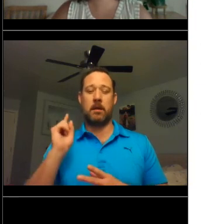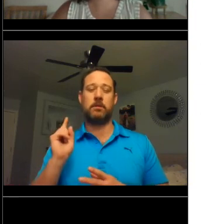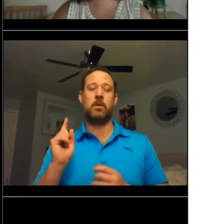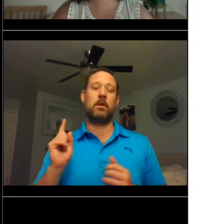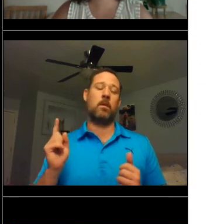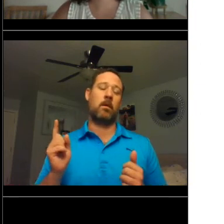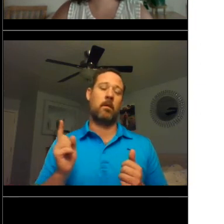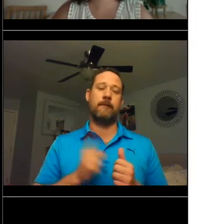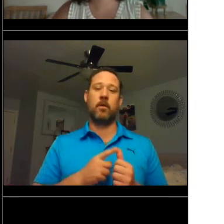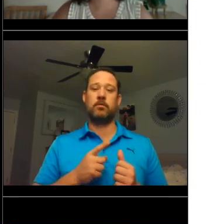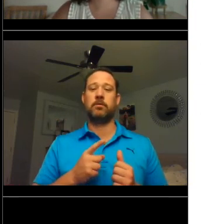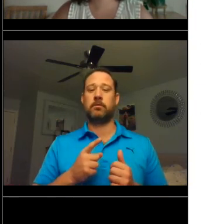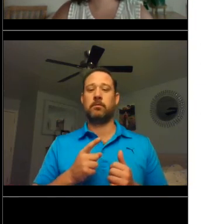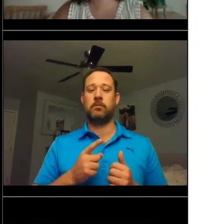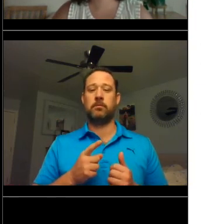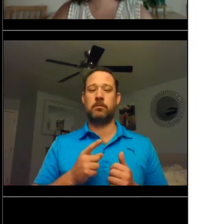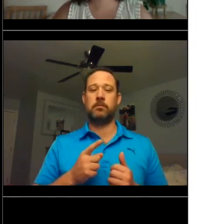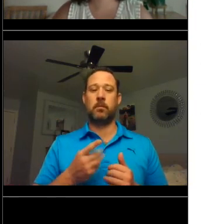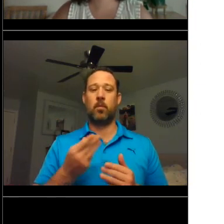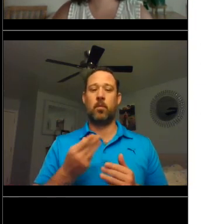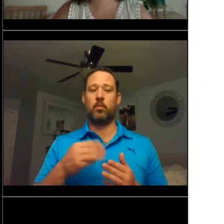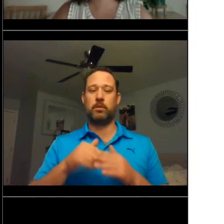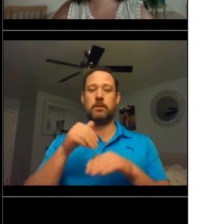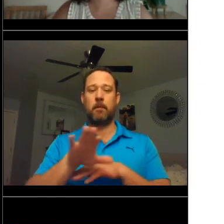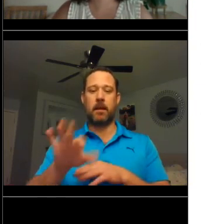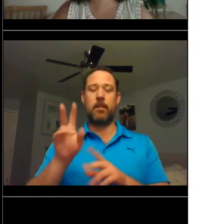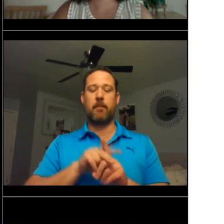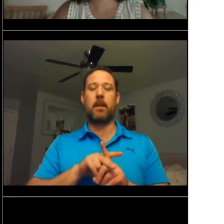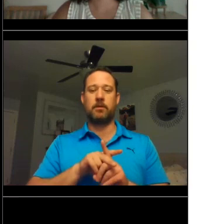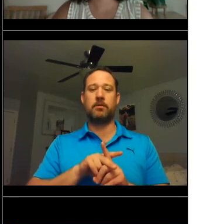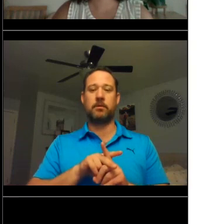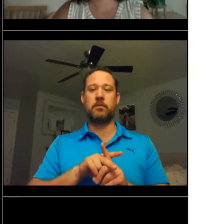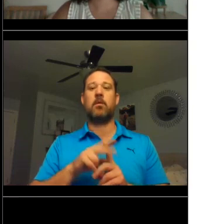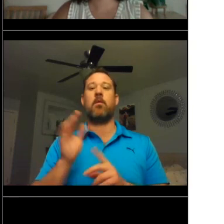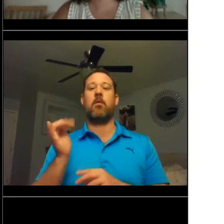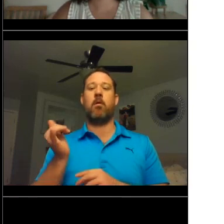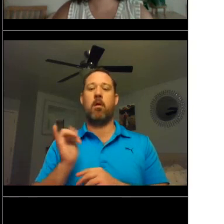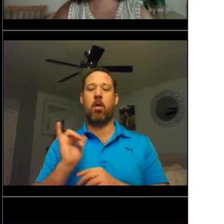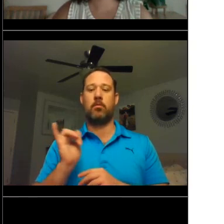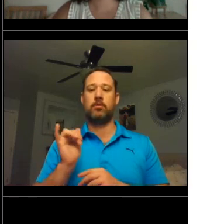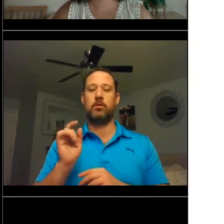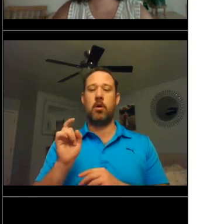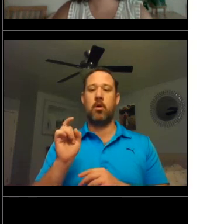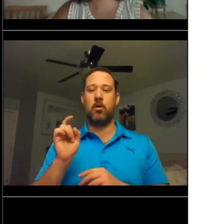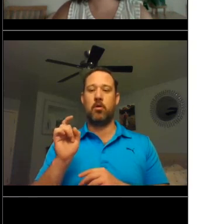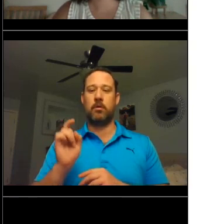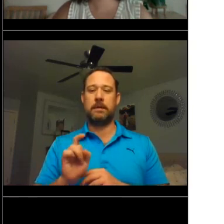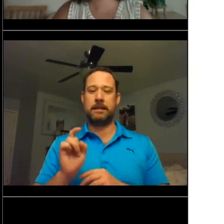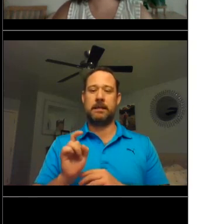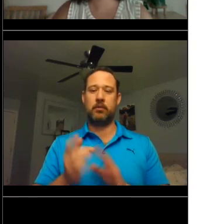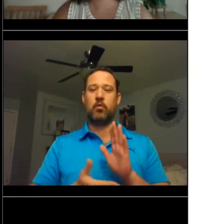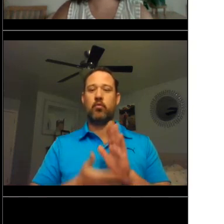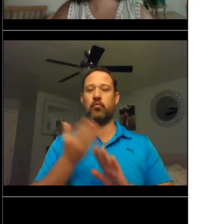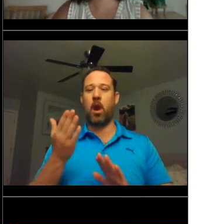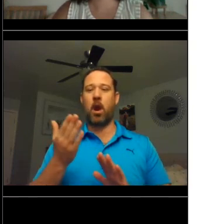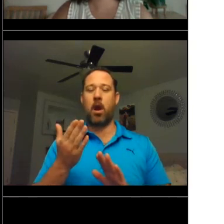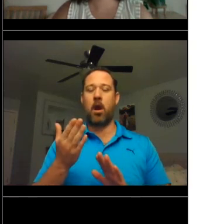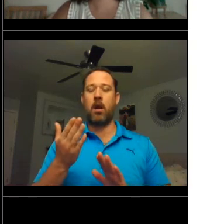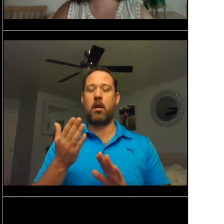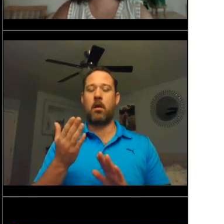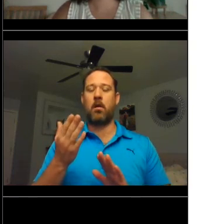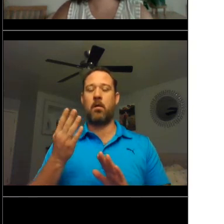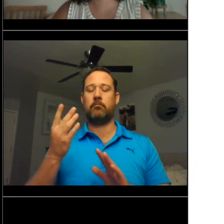of batch of folks that submitted their application. We also will need to kind of run this through with our